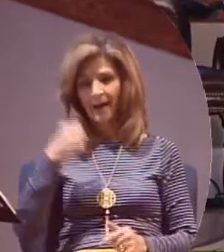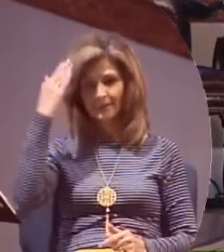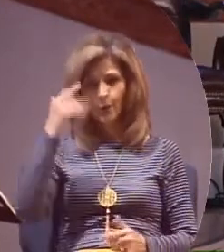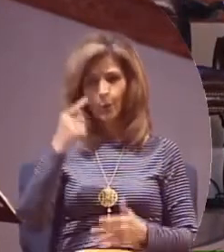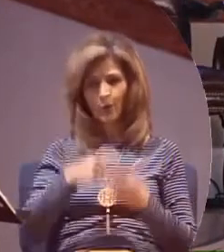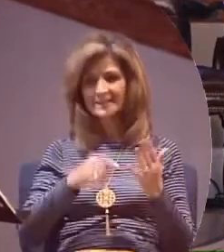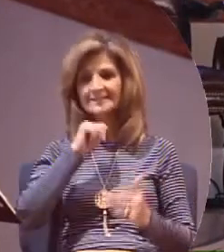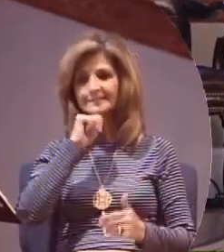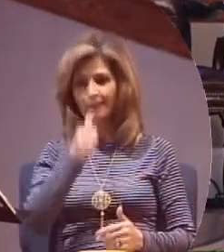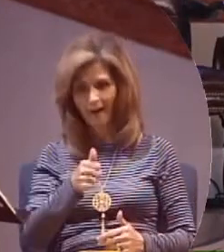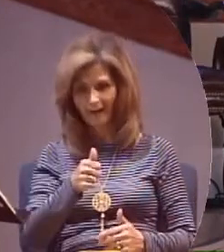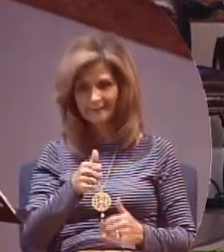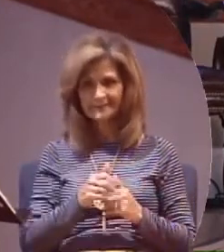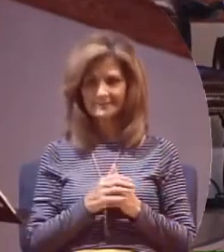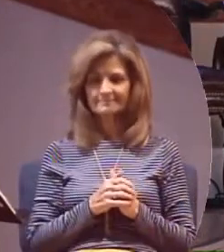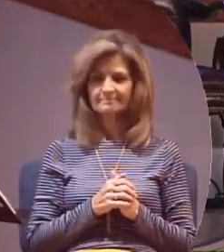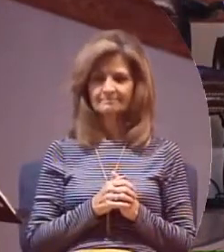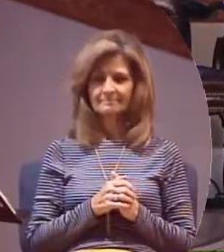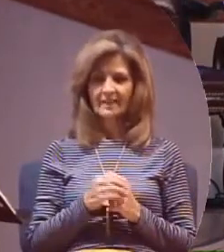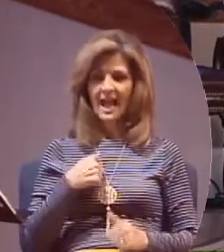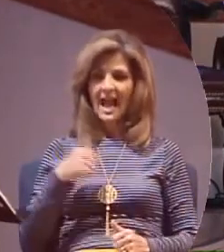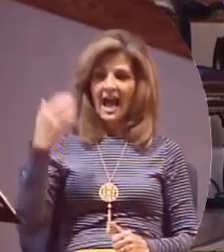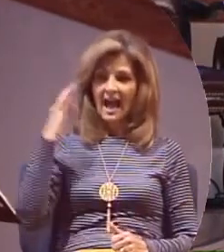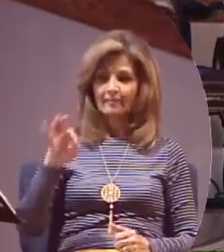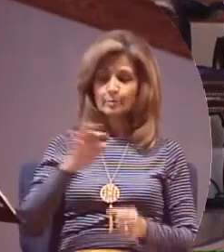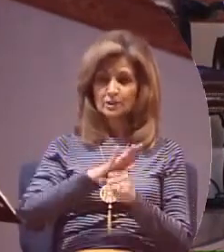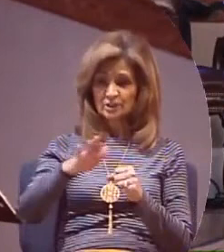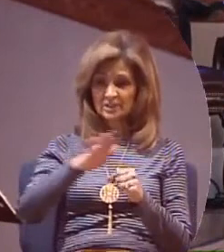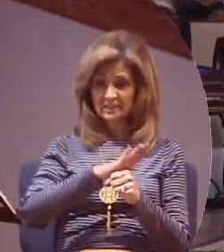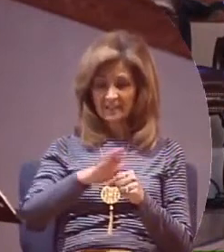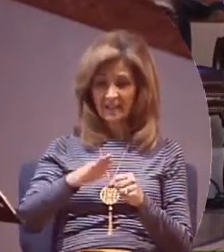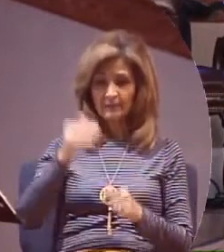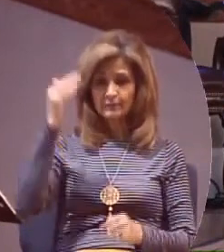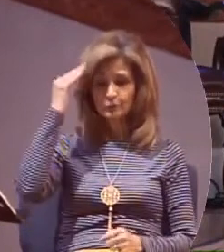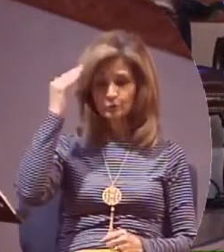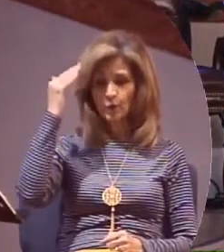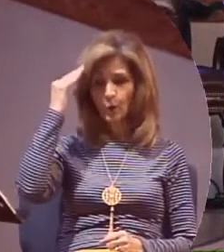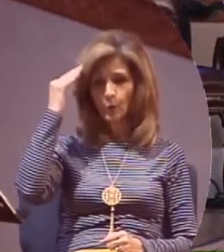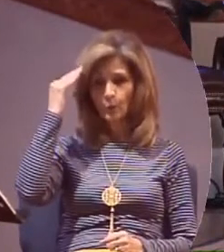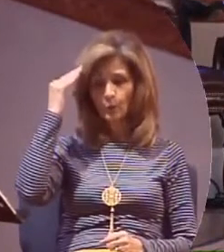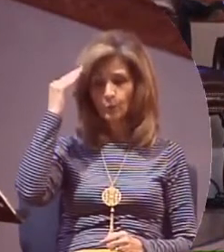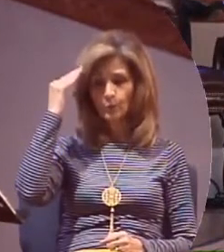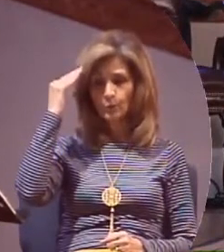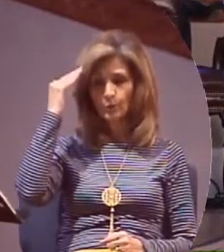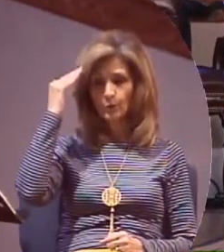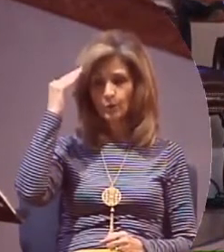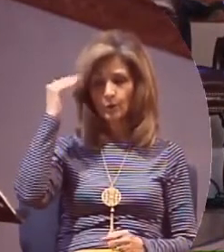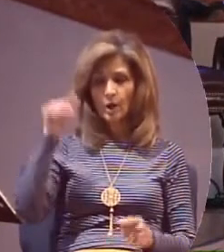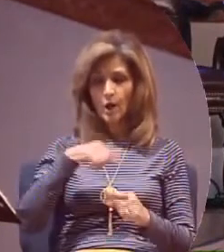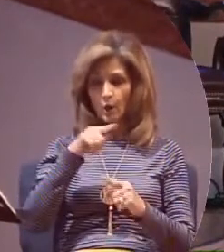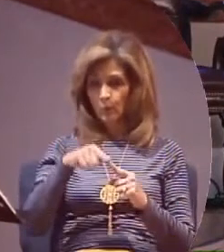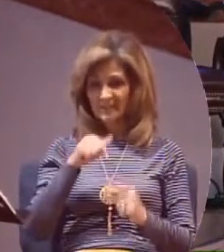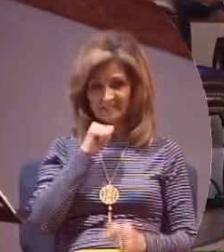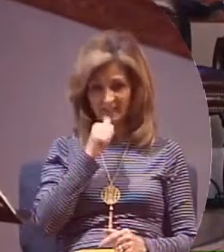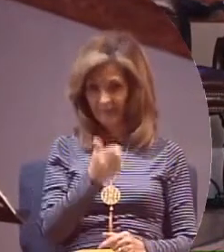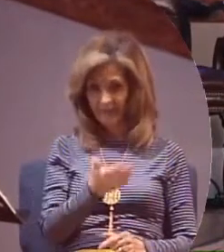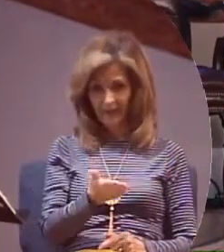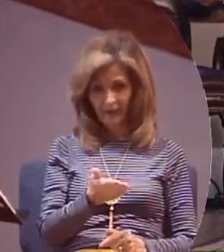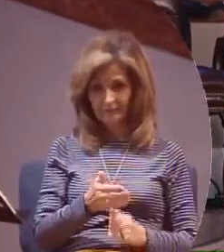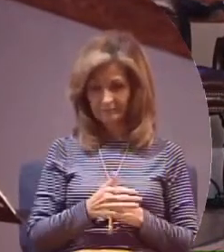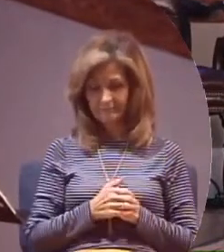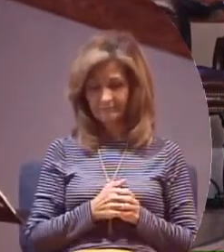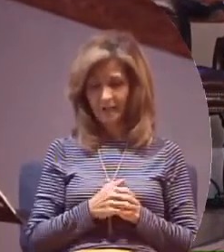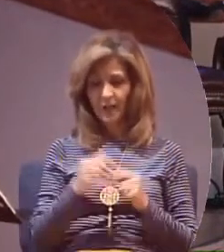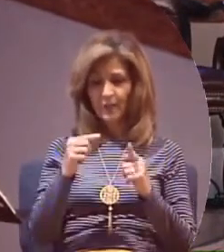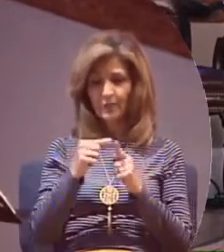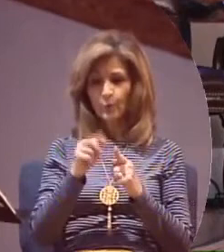ain't. I have preached enough to know when it ain't there.